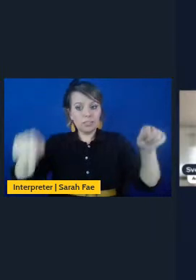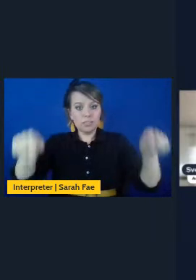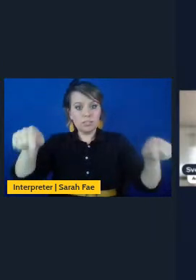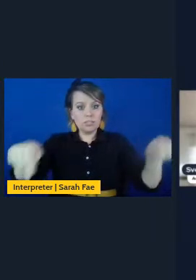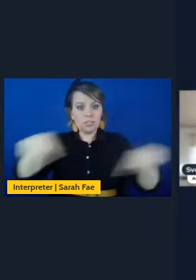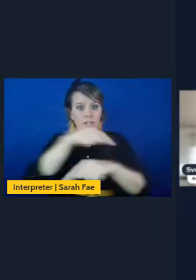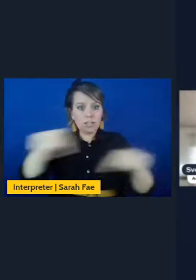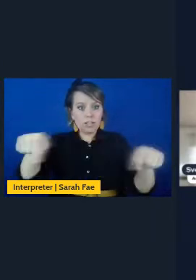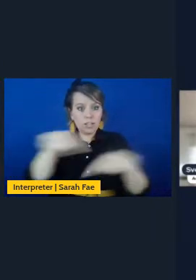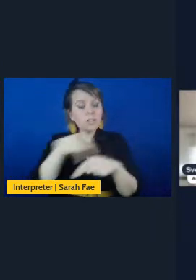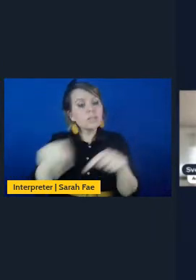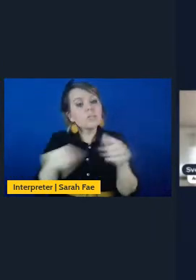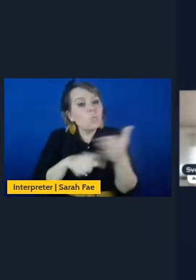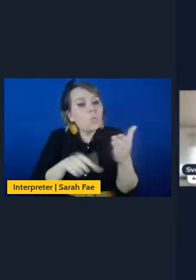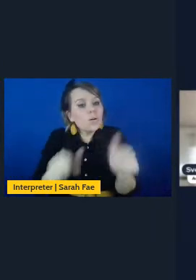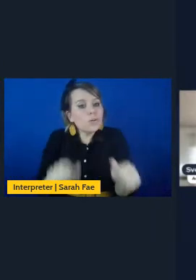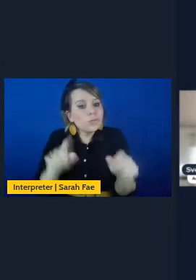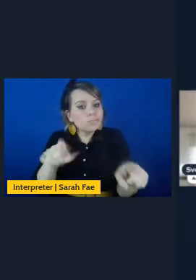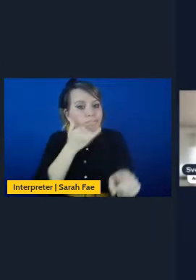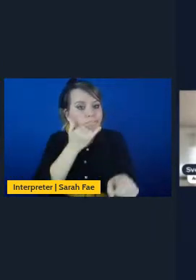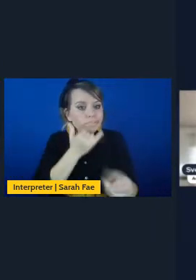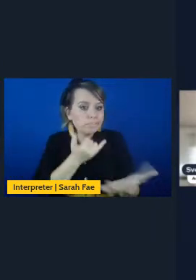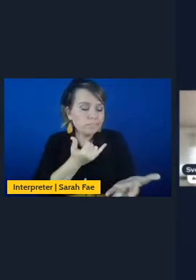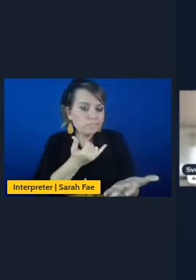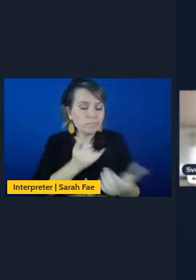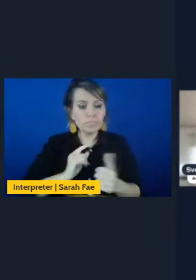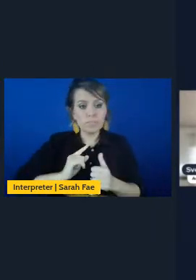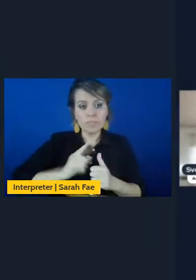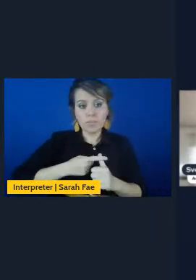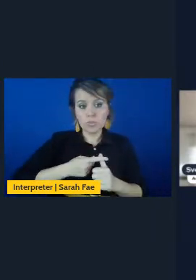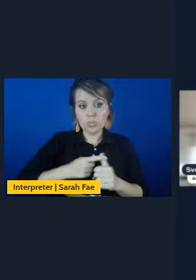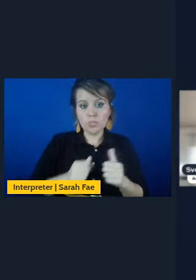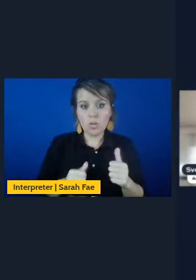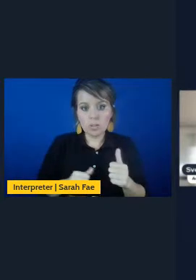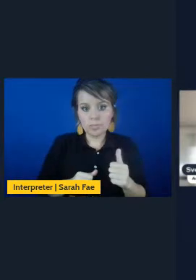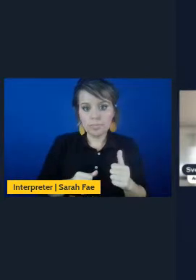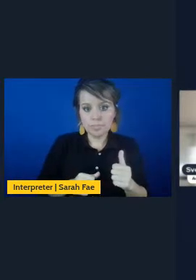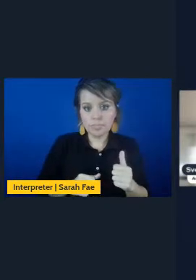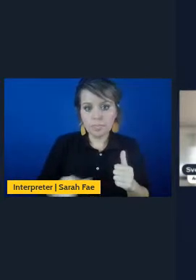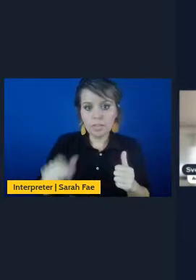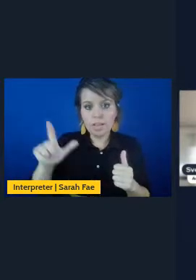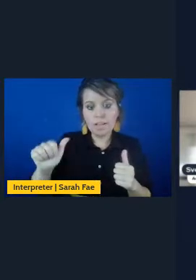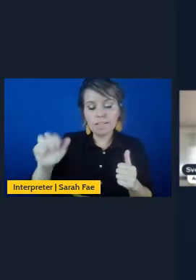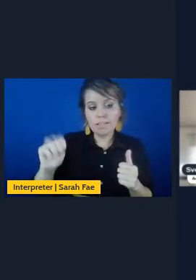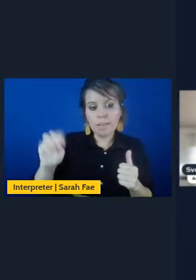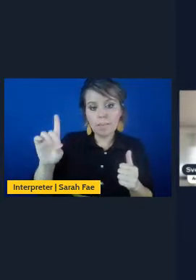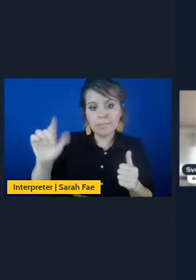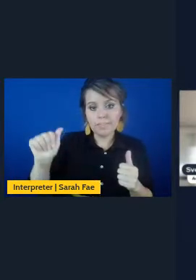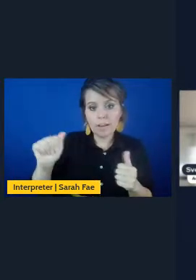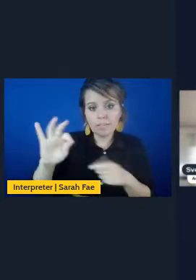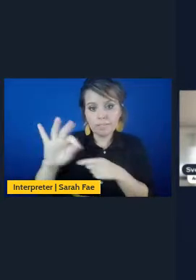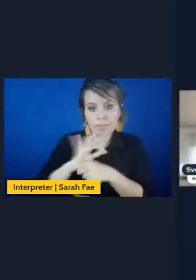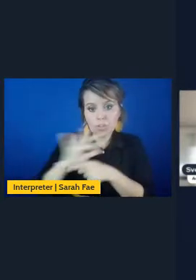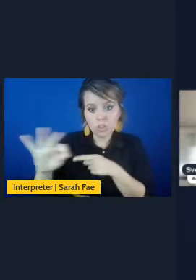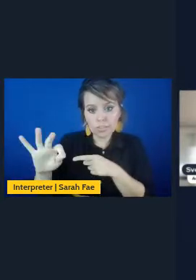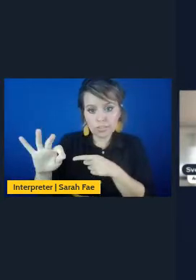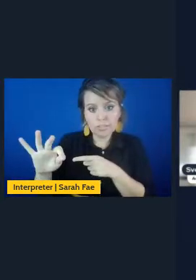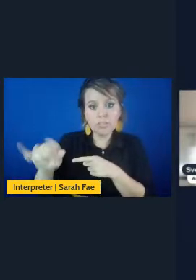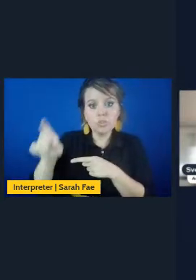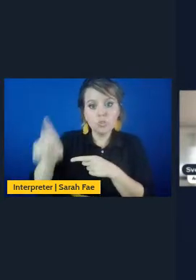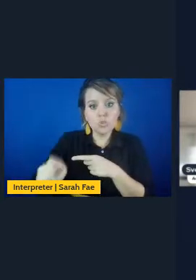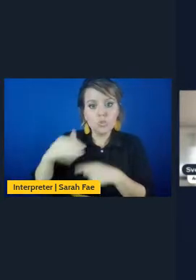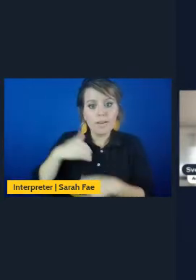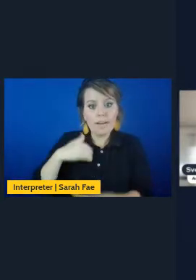wrong? First of all, the Lambda function's execution role should have the required IAM permissions